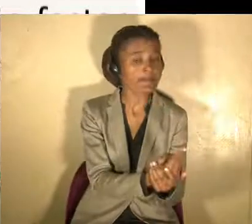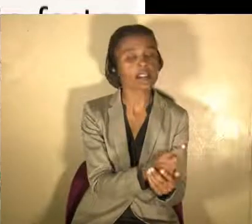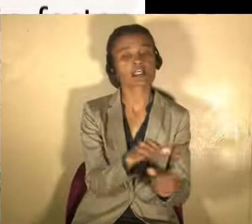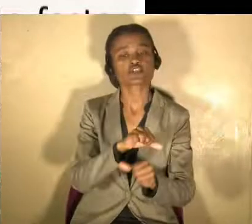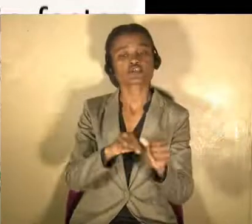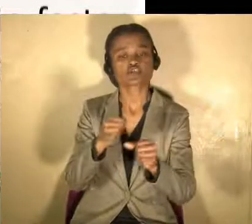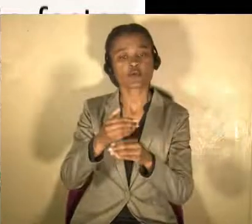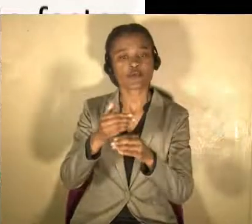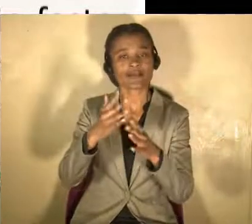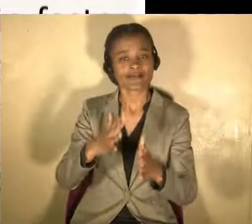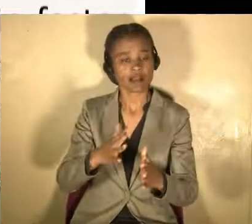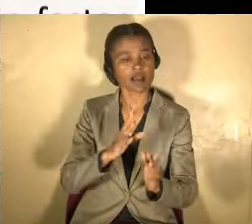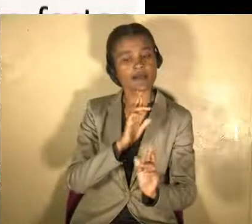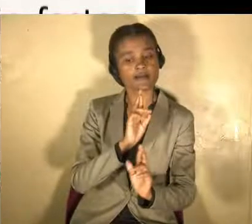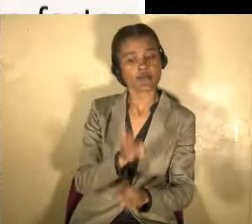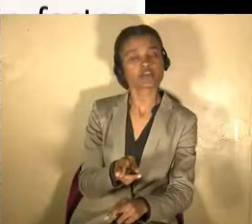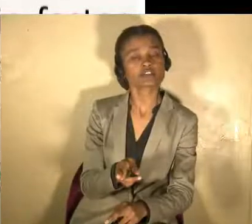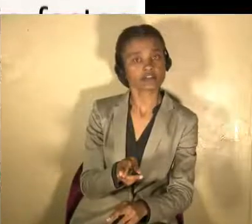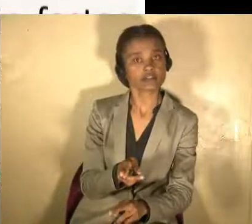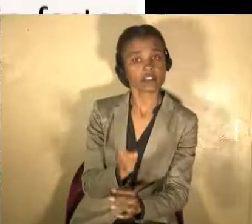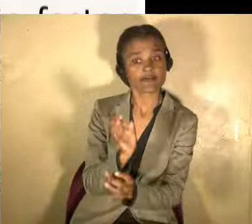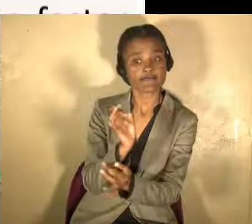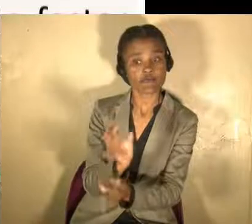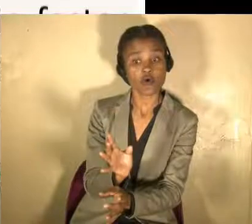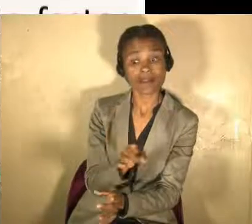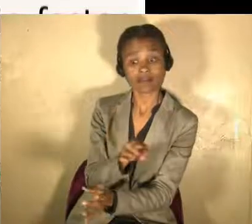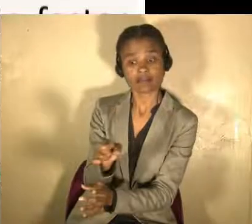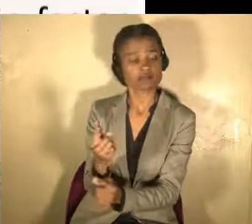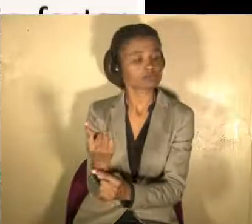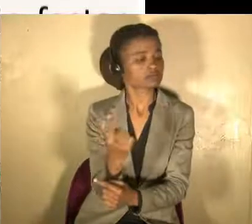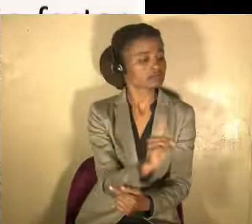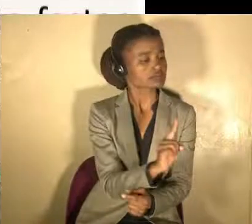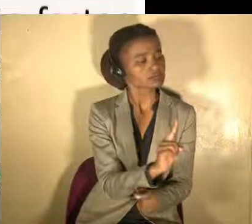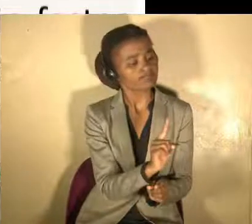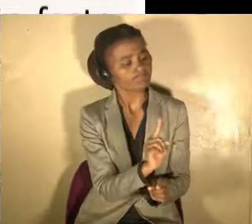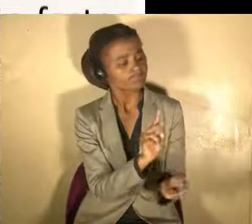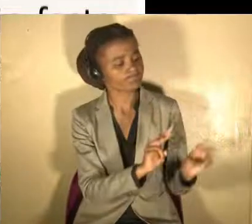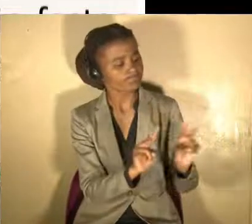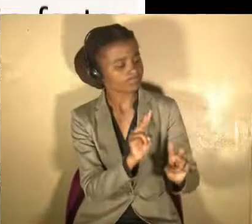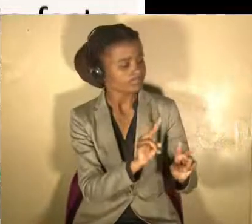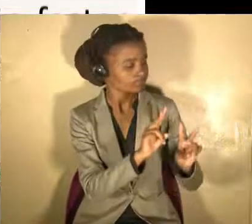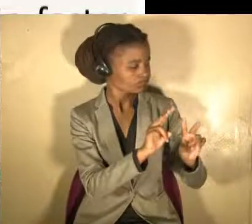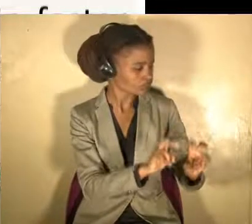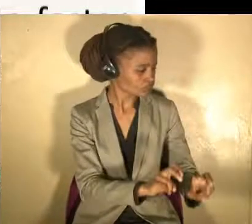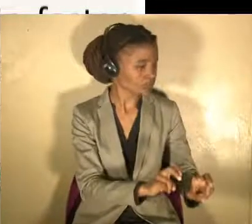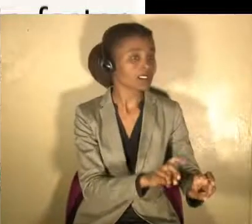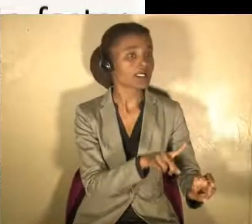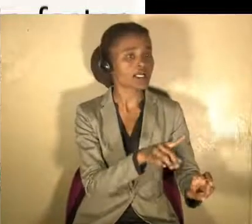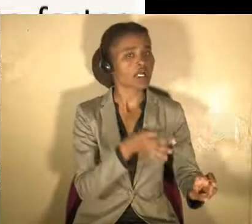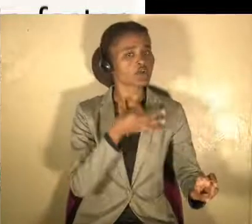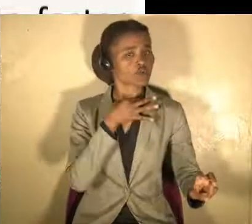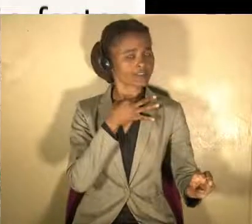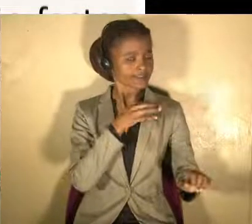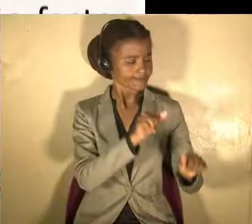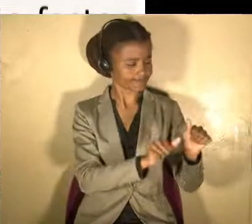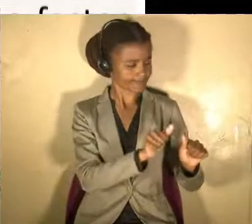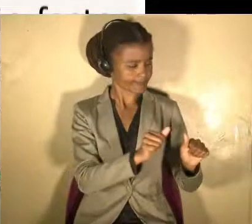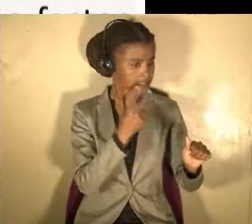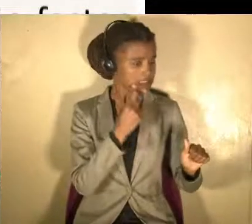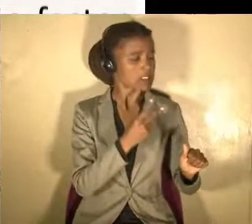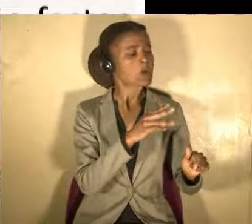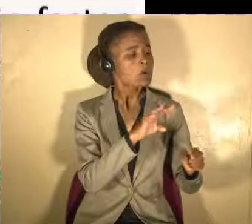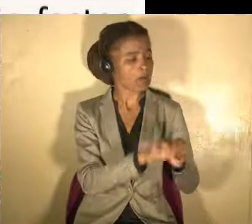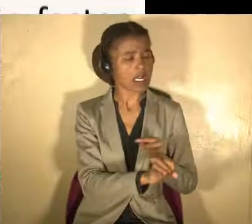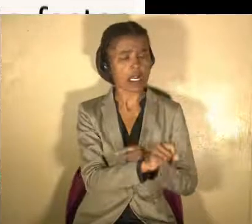service professional would conduct a risk assessment. And if it's determined that such a child is at